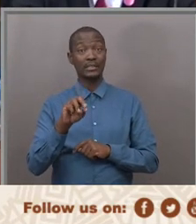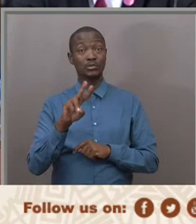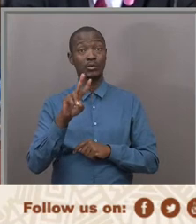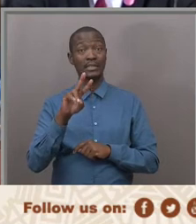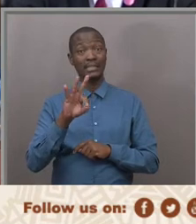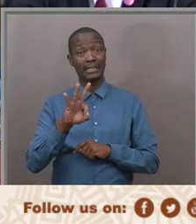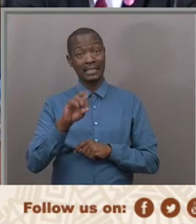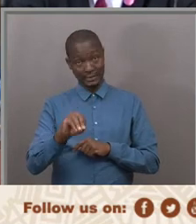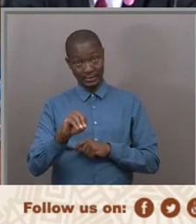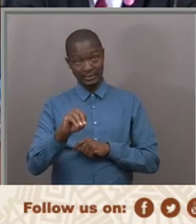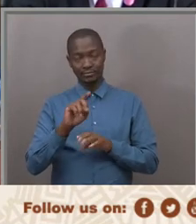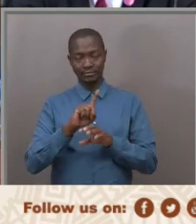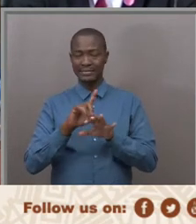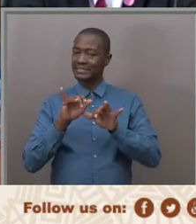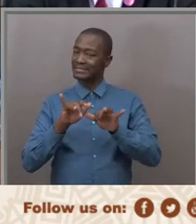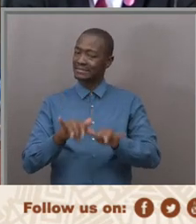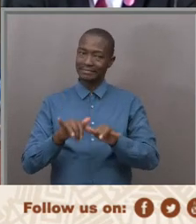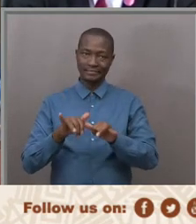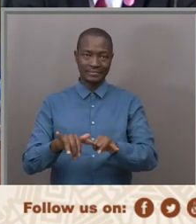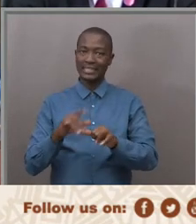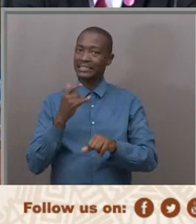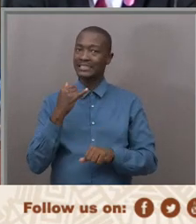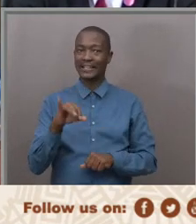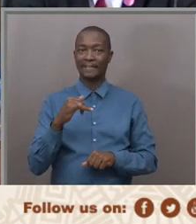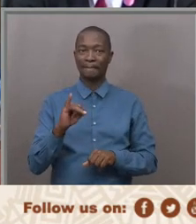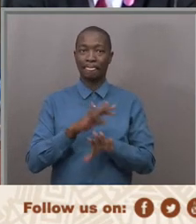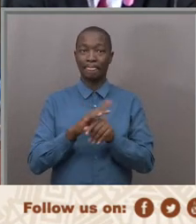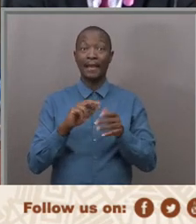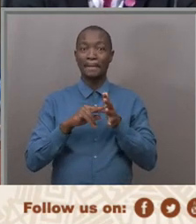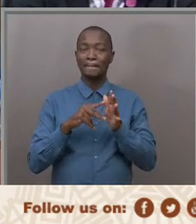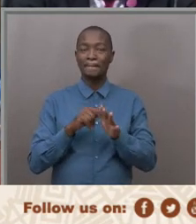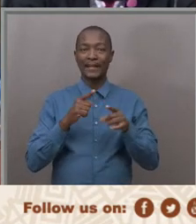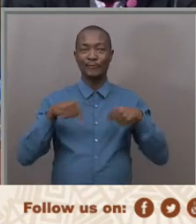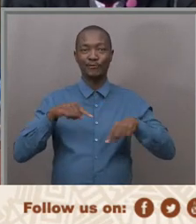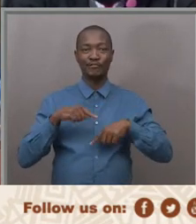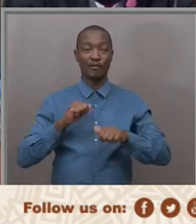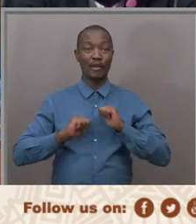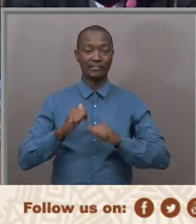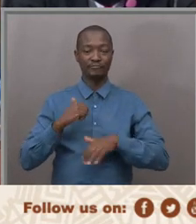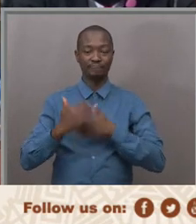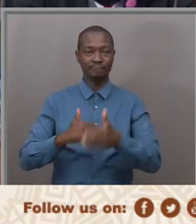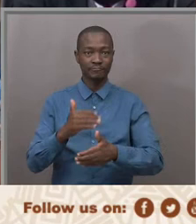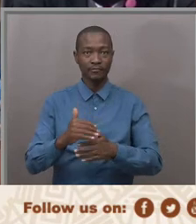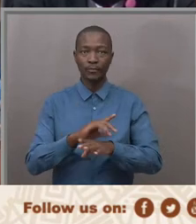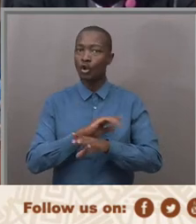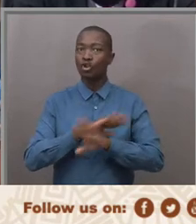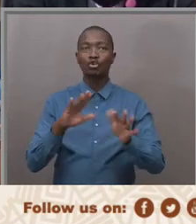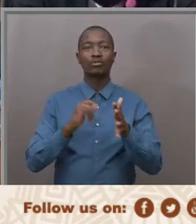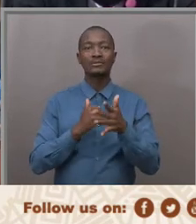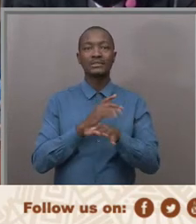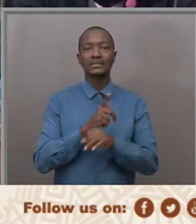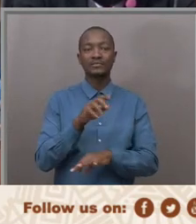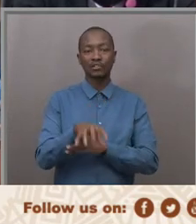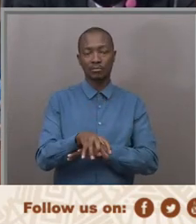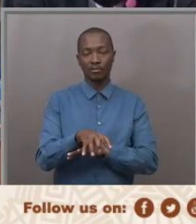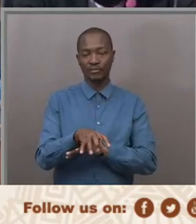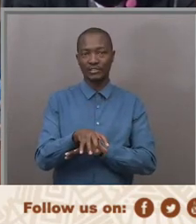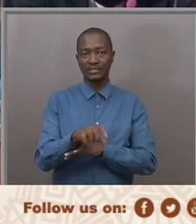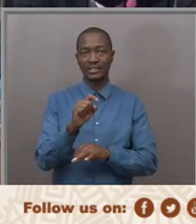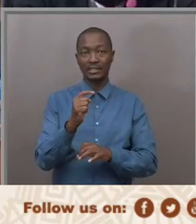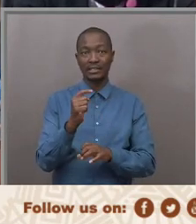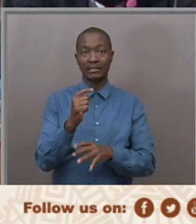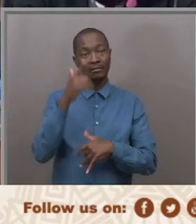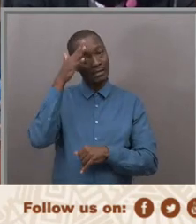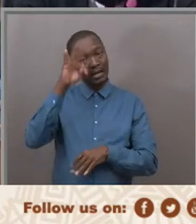2030 remains our plan of action, not just for the provincial government, but for the entire Gauteng